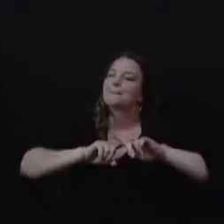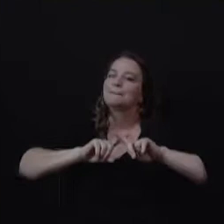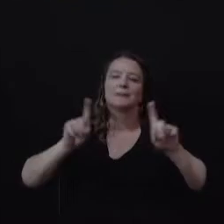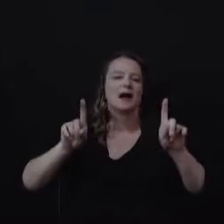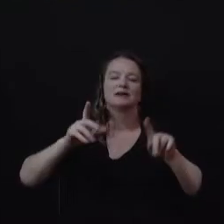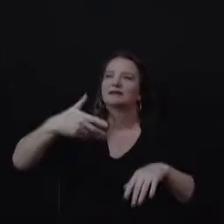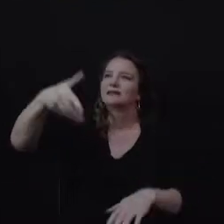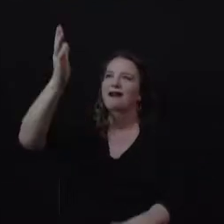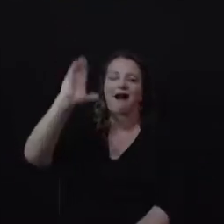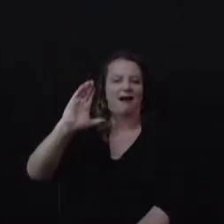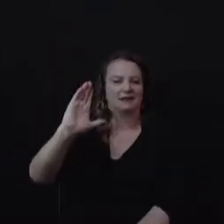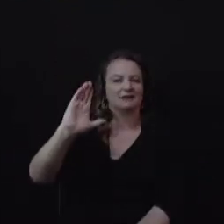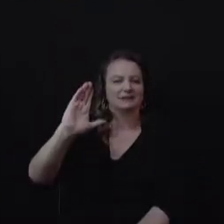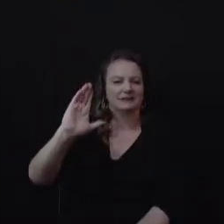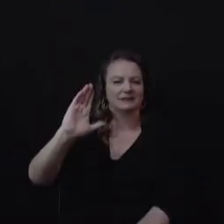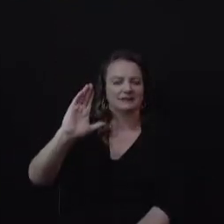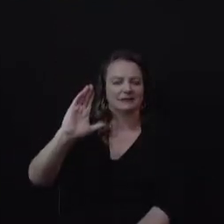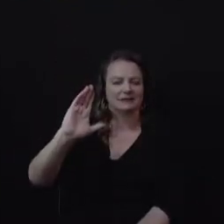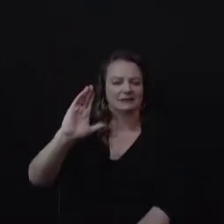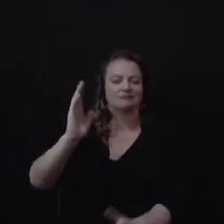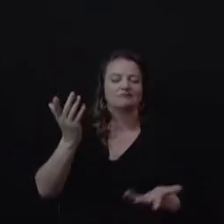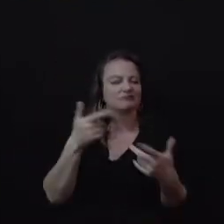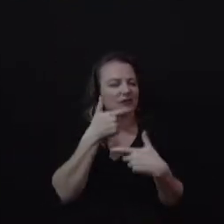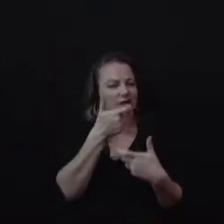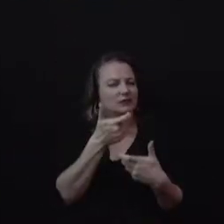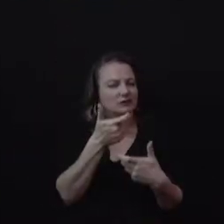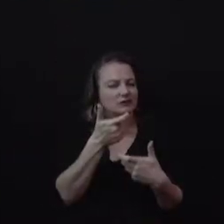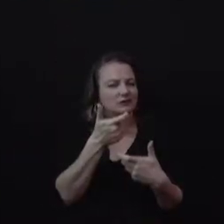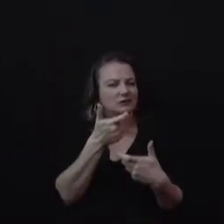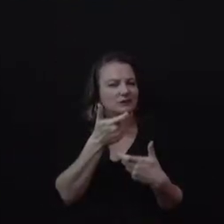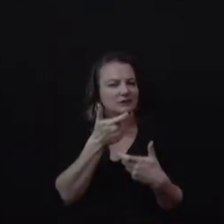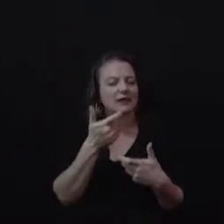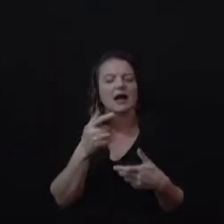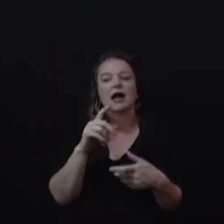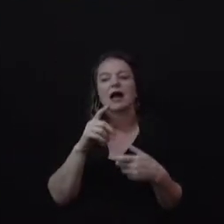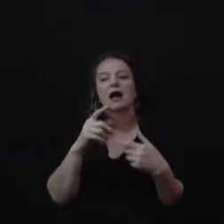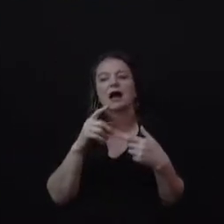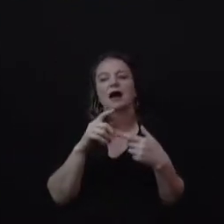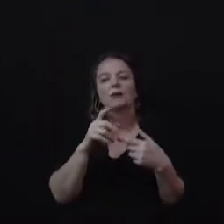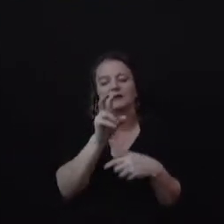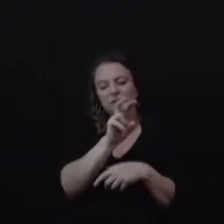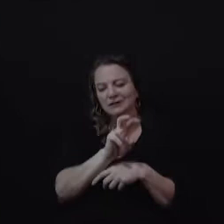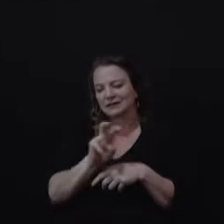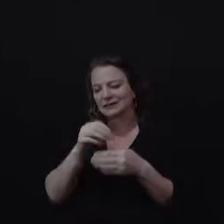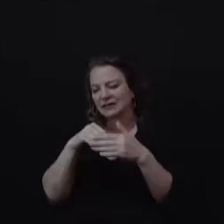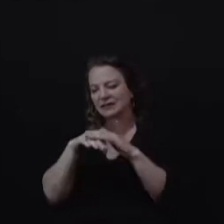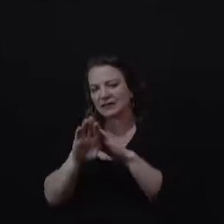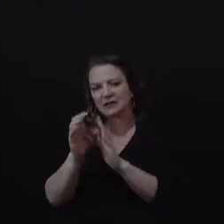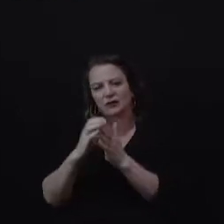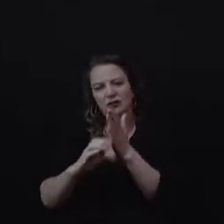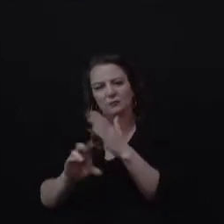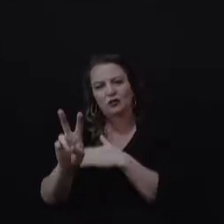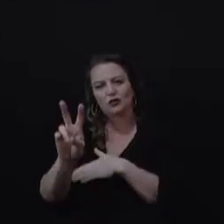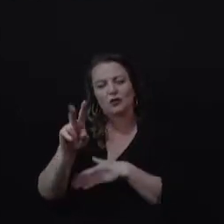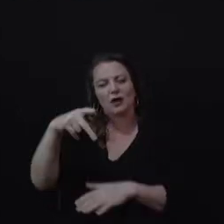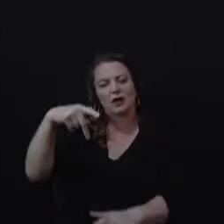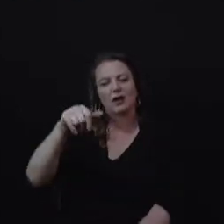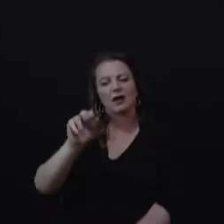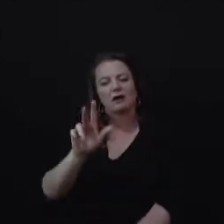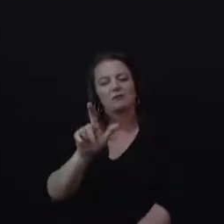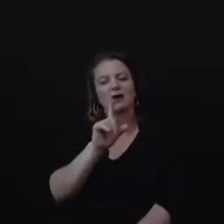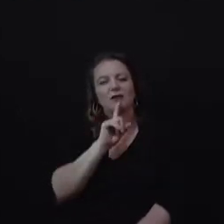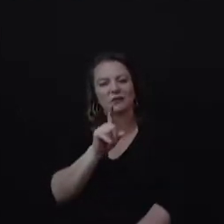God." Now, it's interesting because when we transition into chapter 2, Paul really kind of takes